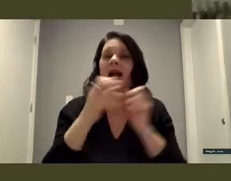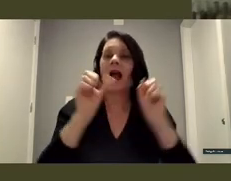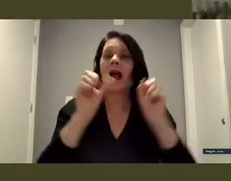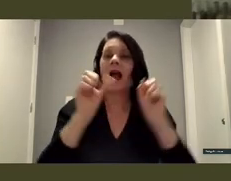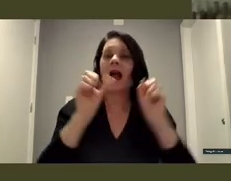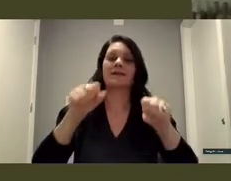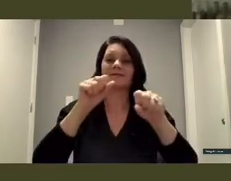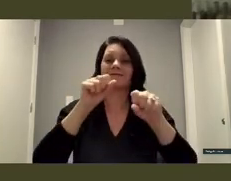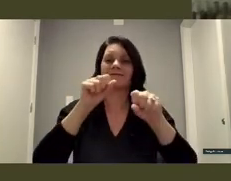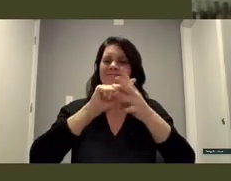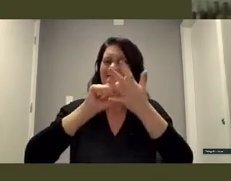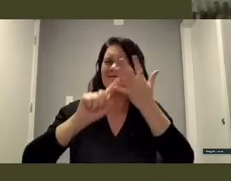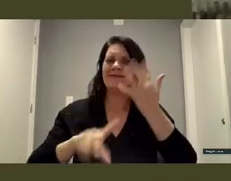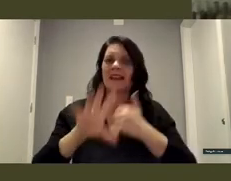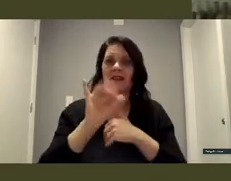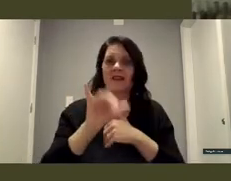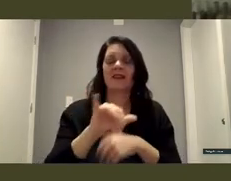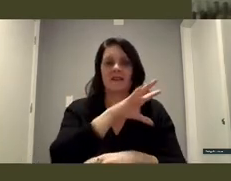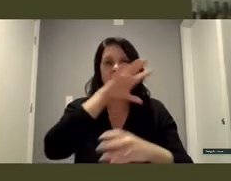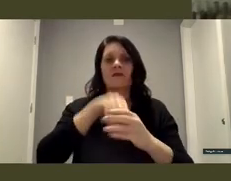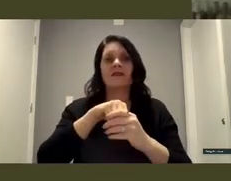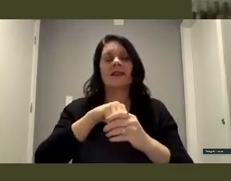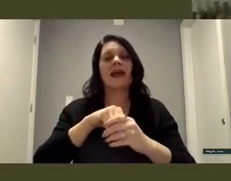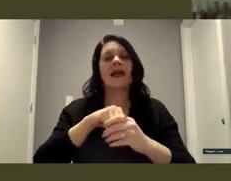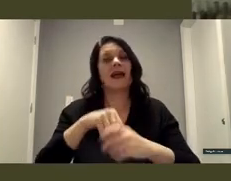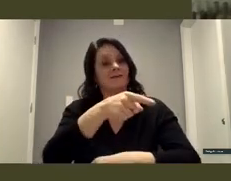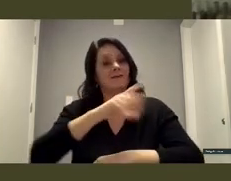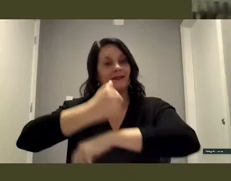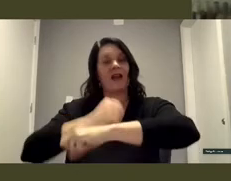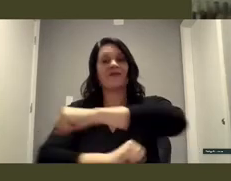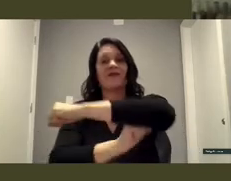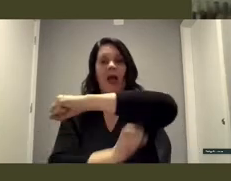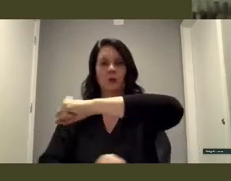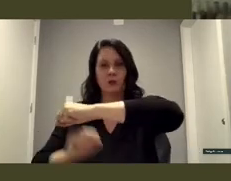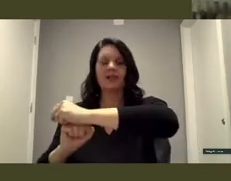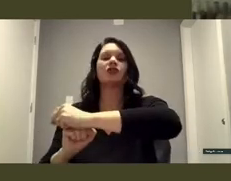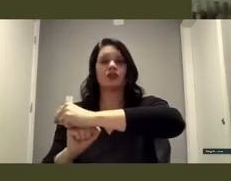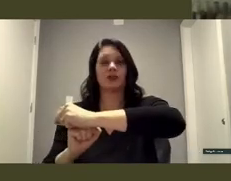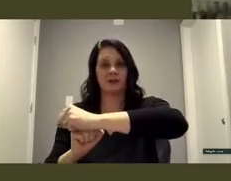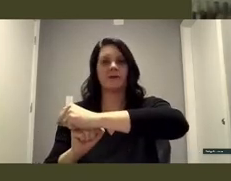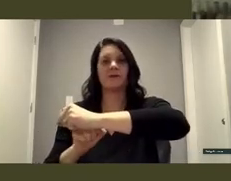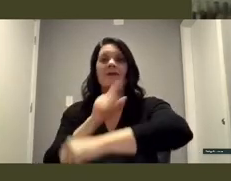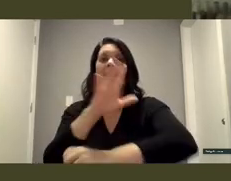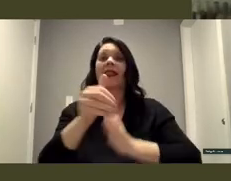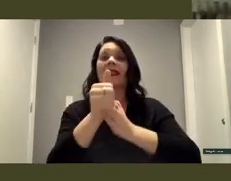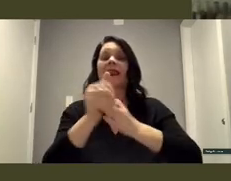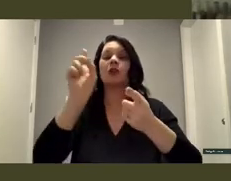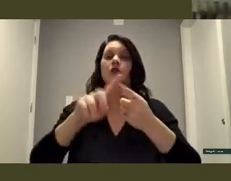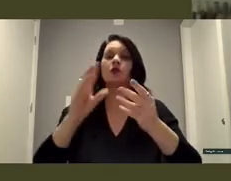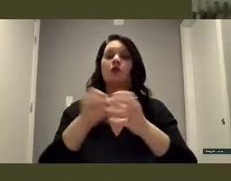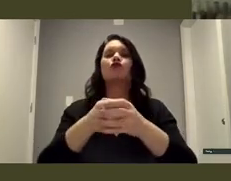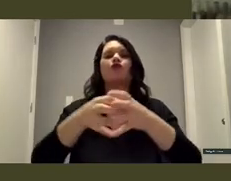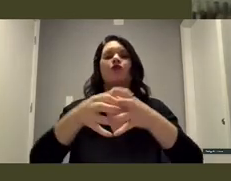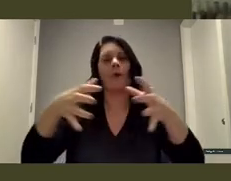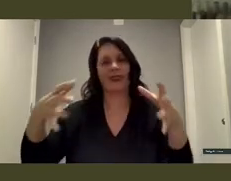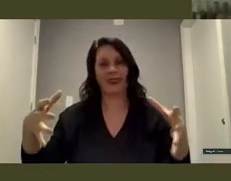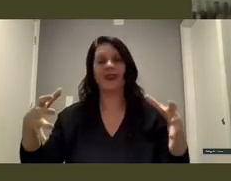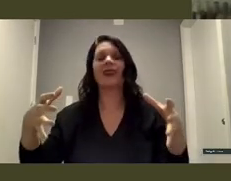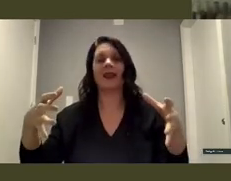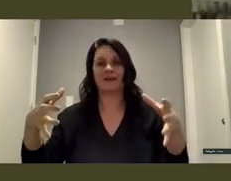that systemic sort of foundation that enables innovation, that leads to the growth in a sustainable fashion, would have to be looked